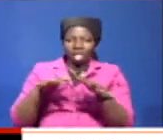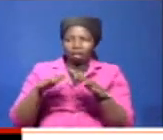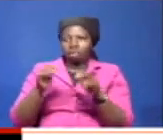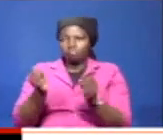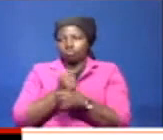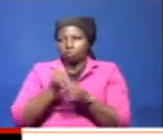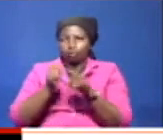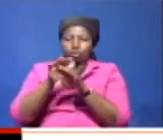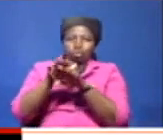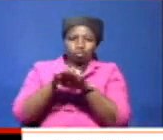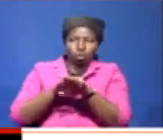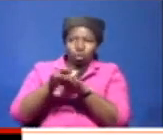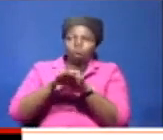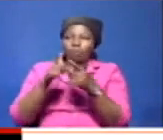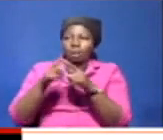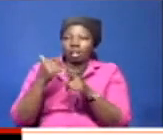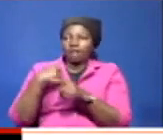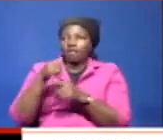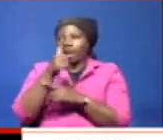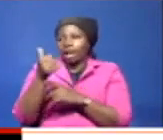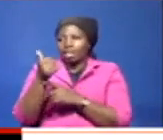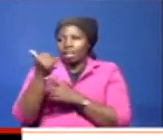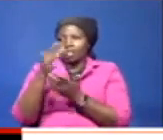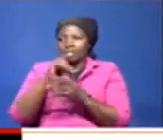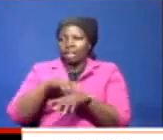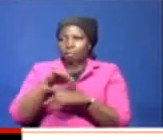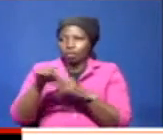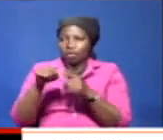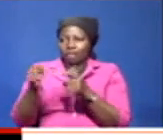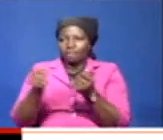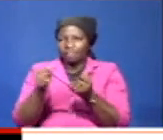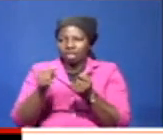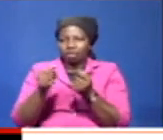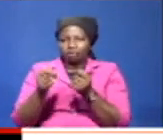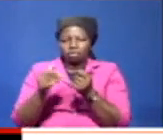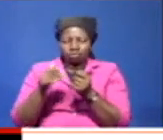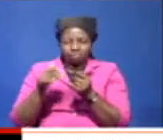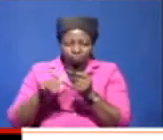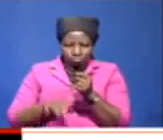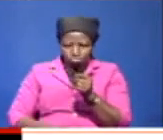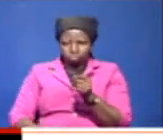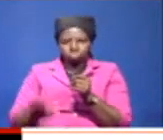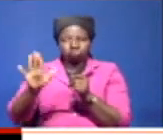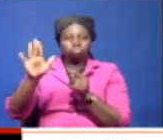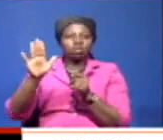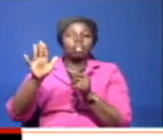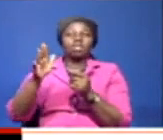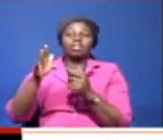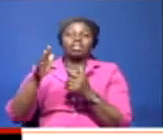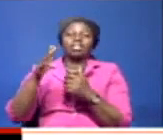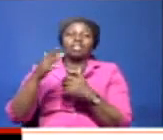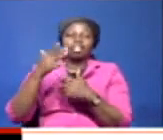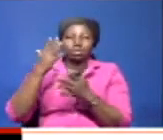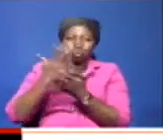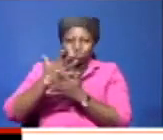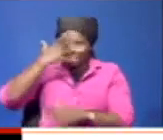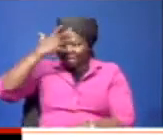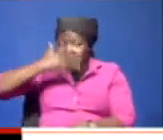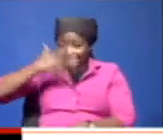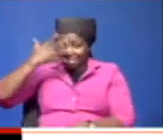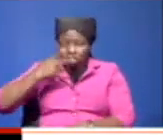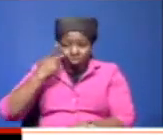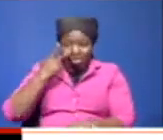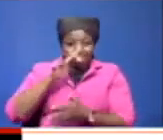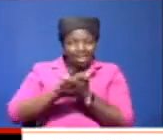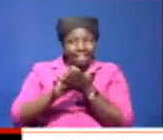But there are some points where the car is picking up the dust and basically it's on the windscreen, you can't see anything. So, of course, you're tending to put your foot off